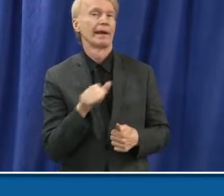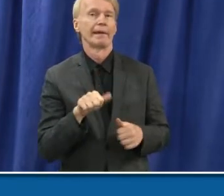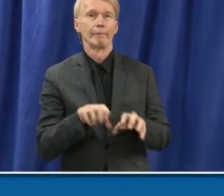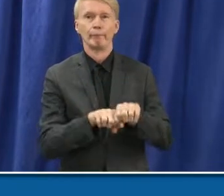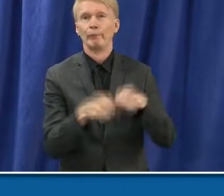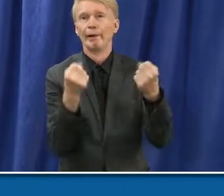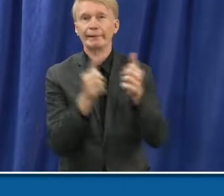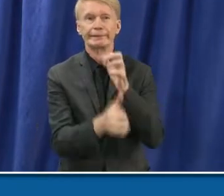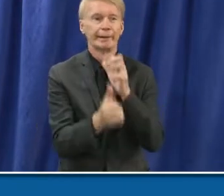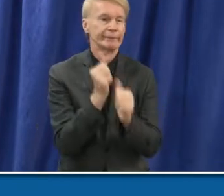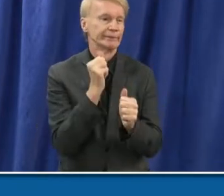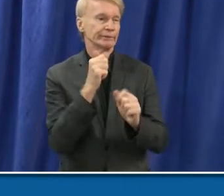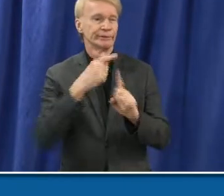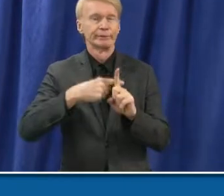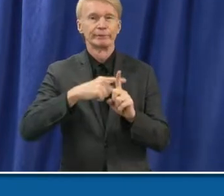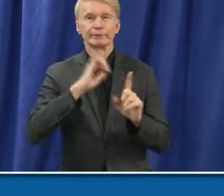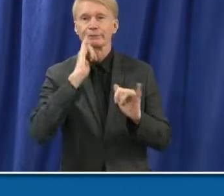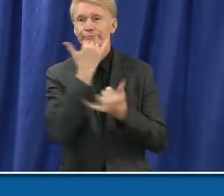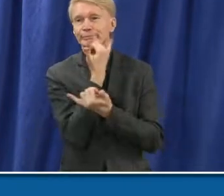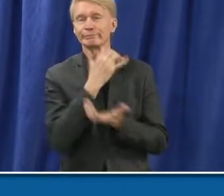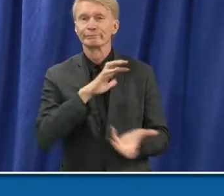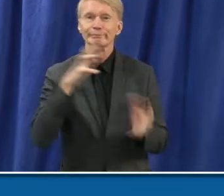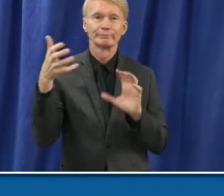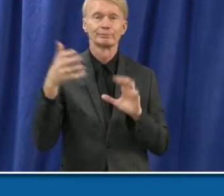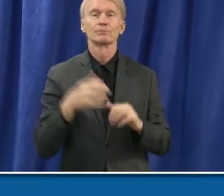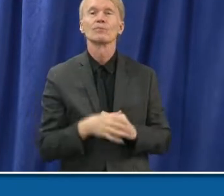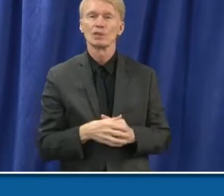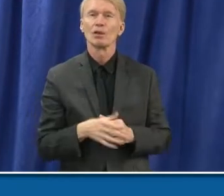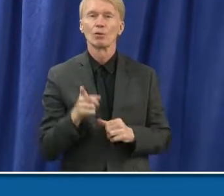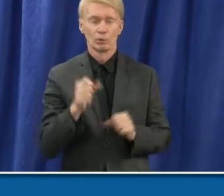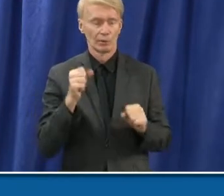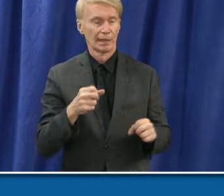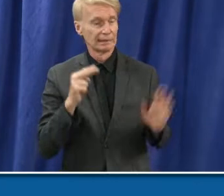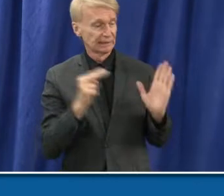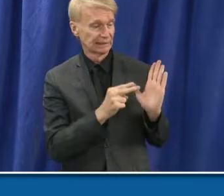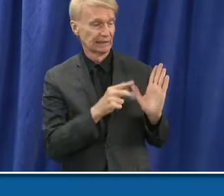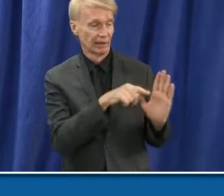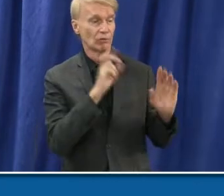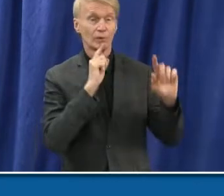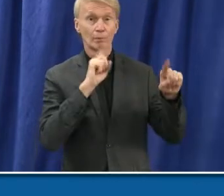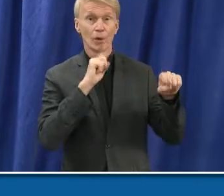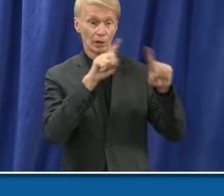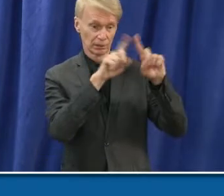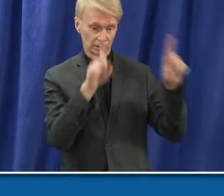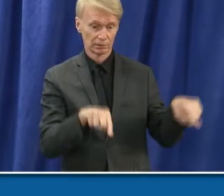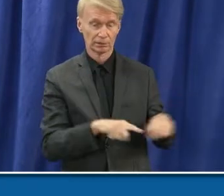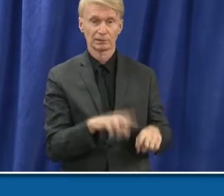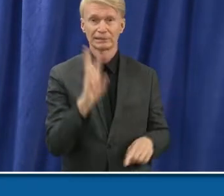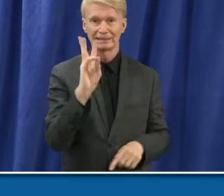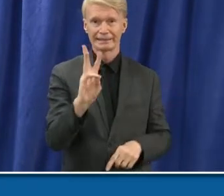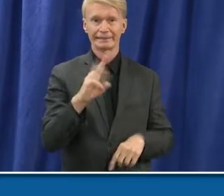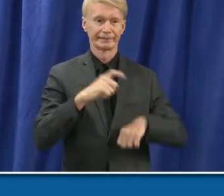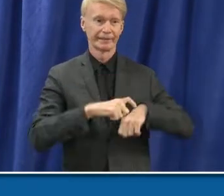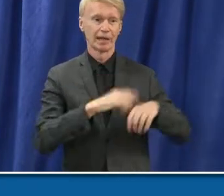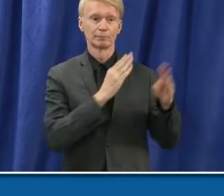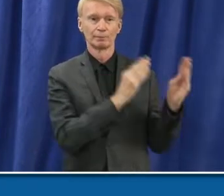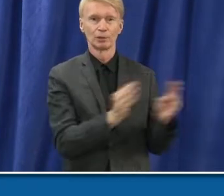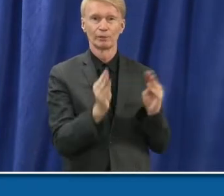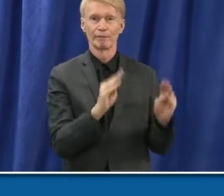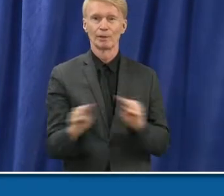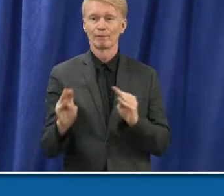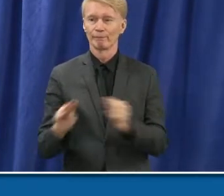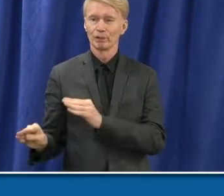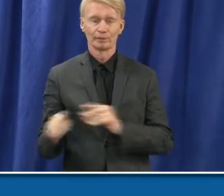breakage in the temperature of the device? So you can see on this particular report, there were 6 movements on that day, and there were